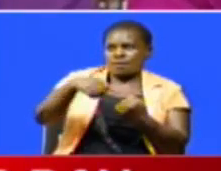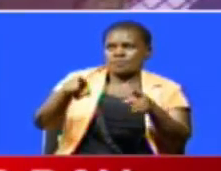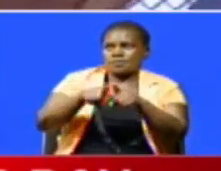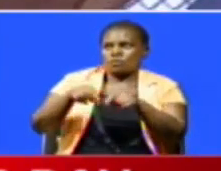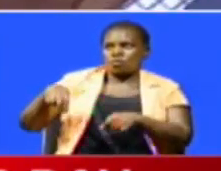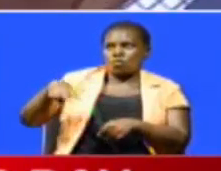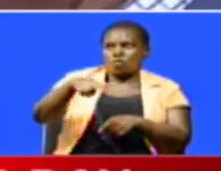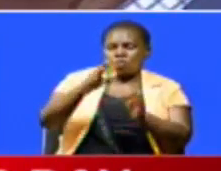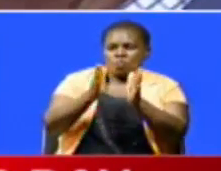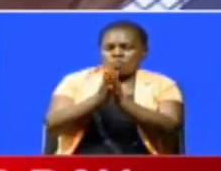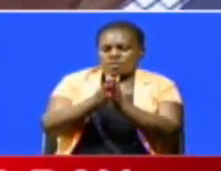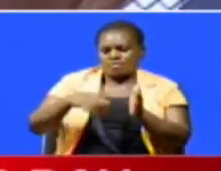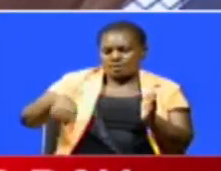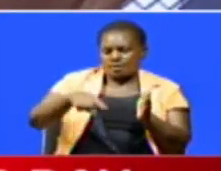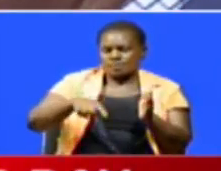to walk with us.